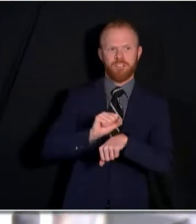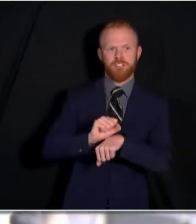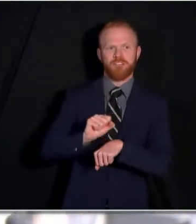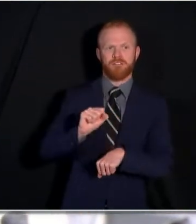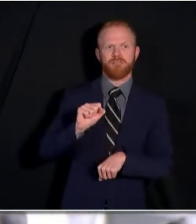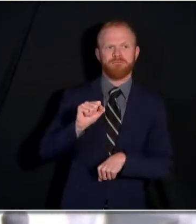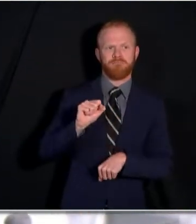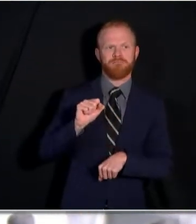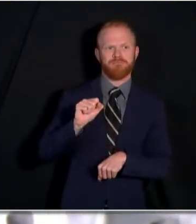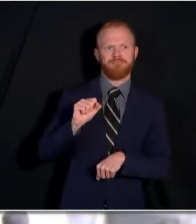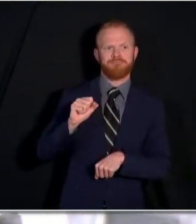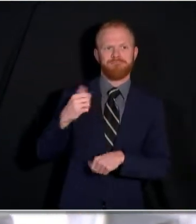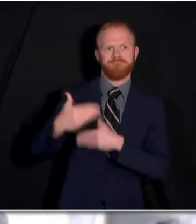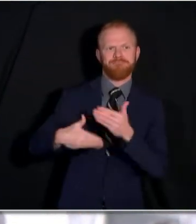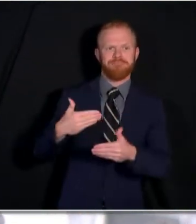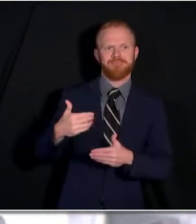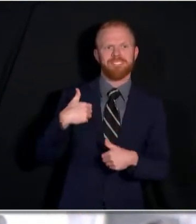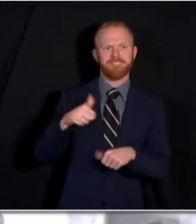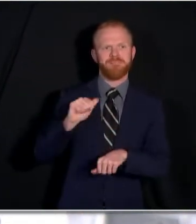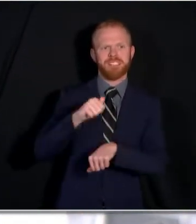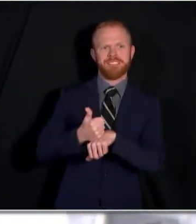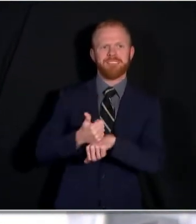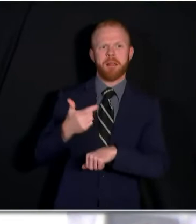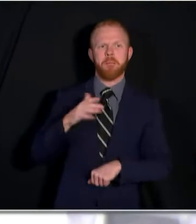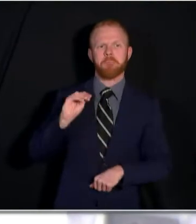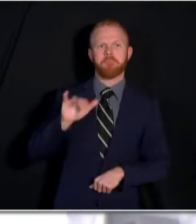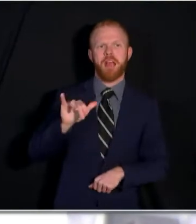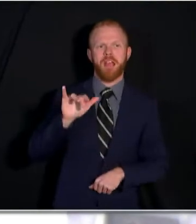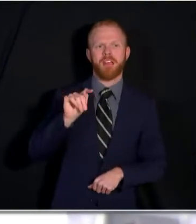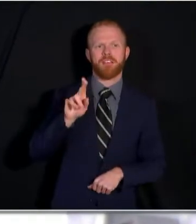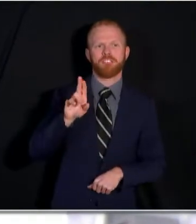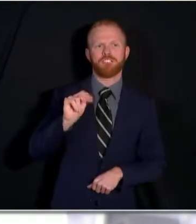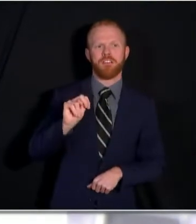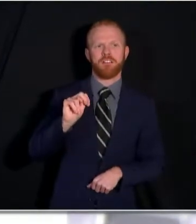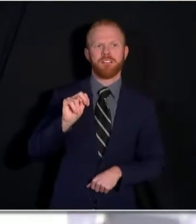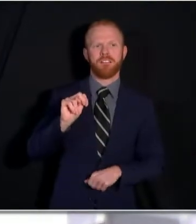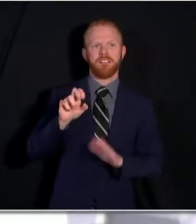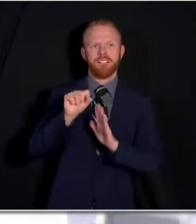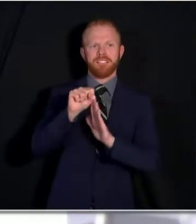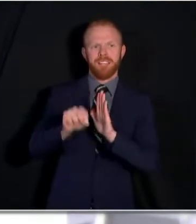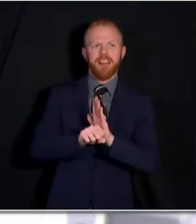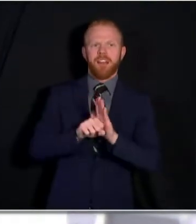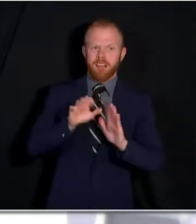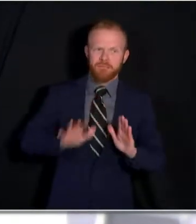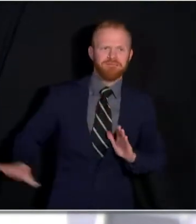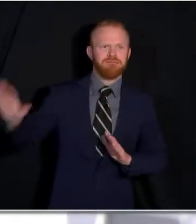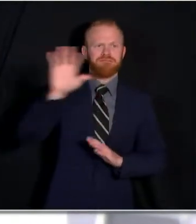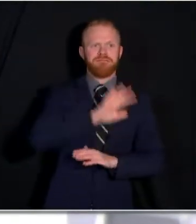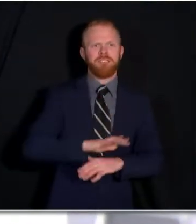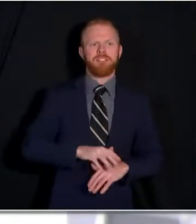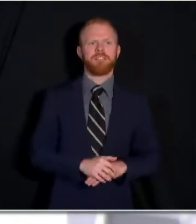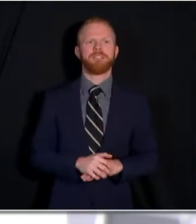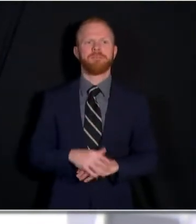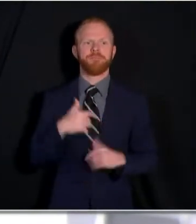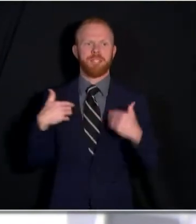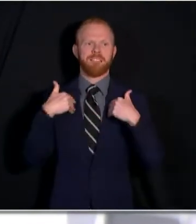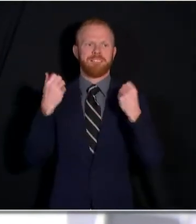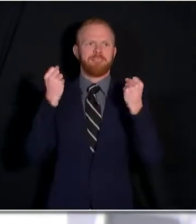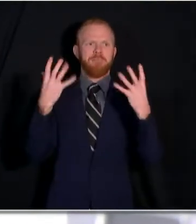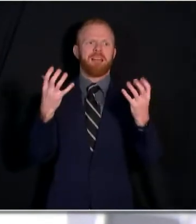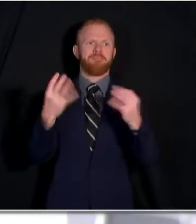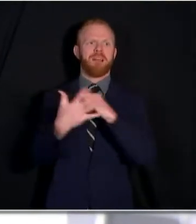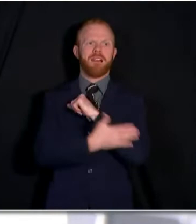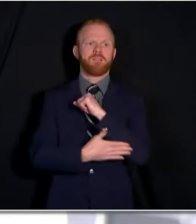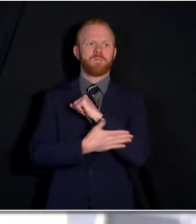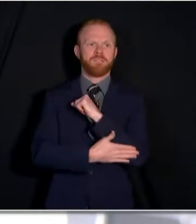we're launching My Turn statewide, and we've got the overwhelming majority of counties that have come in on